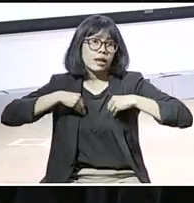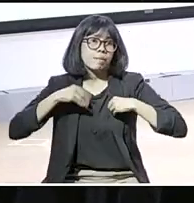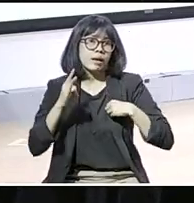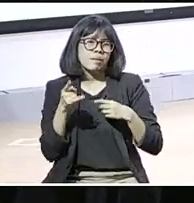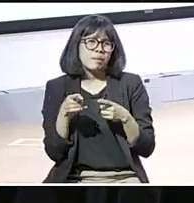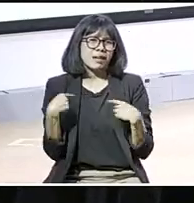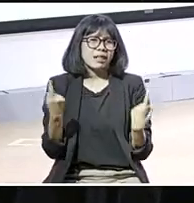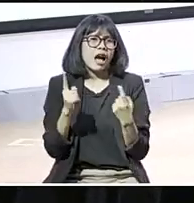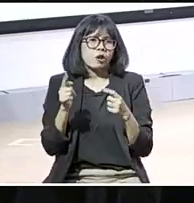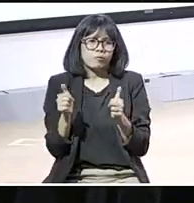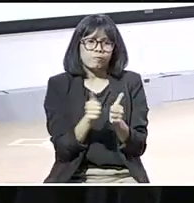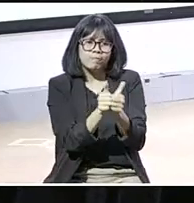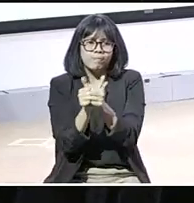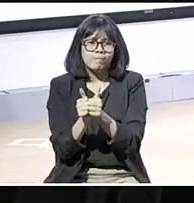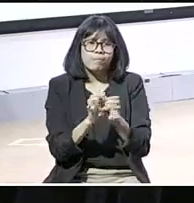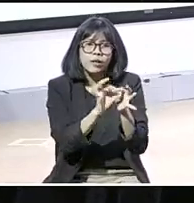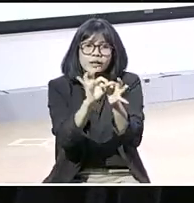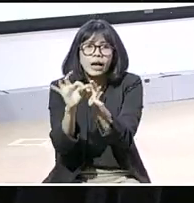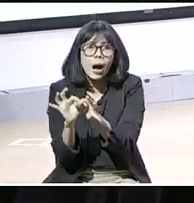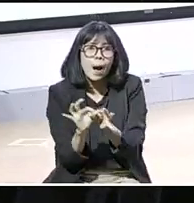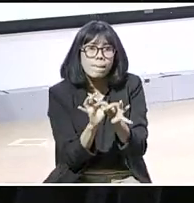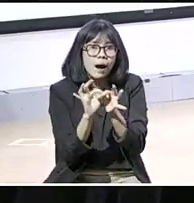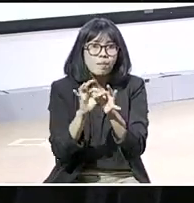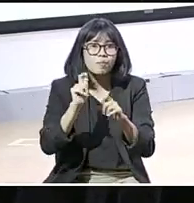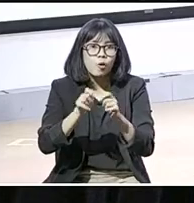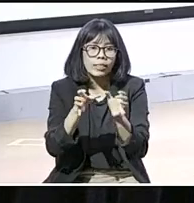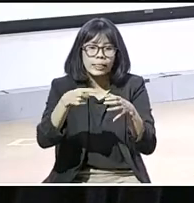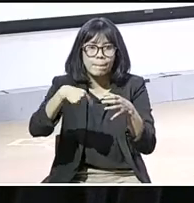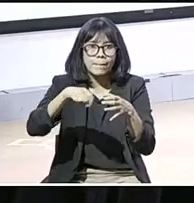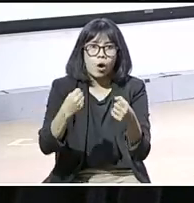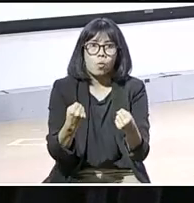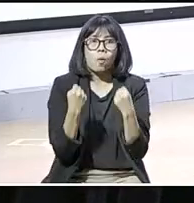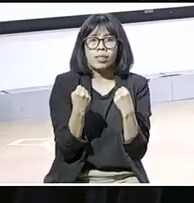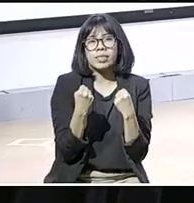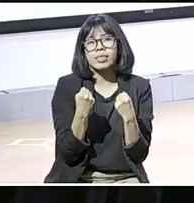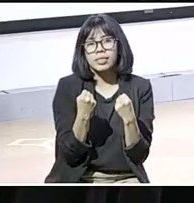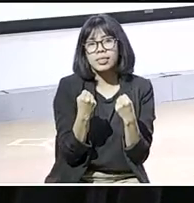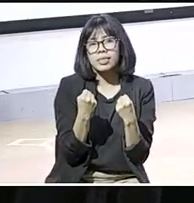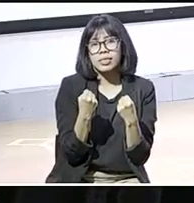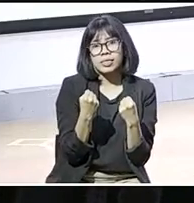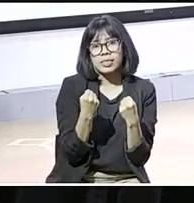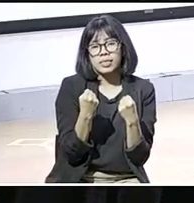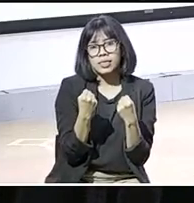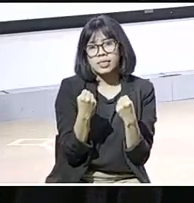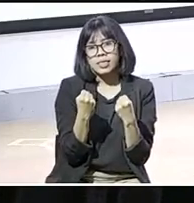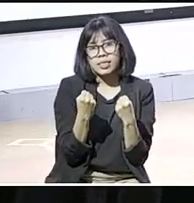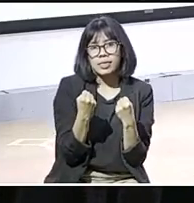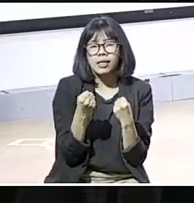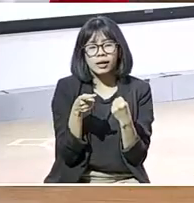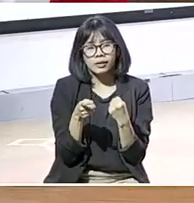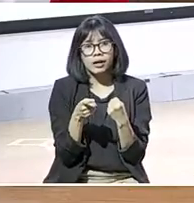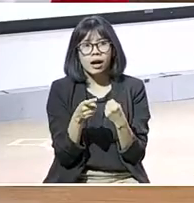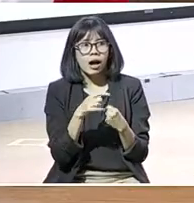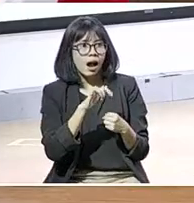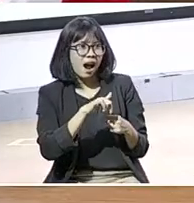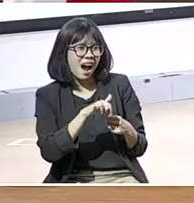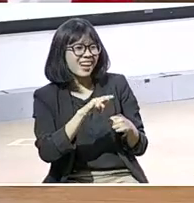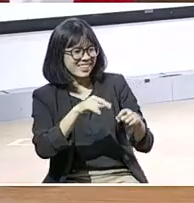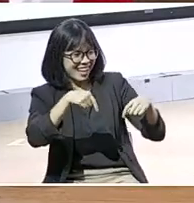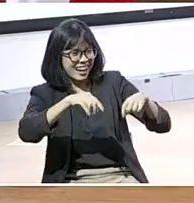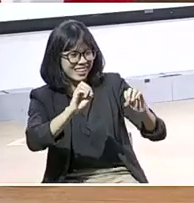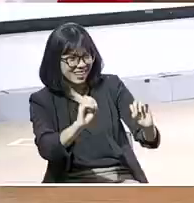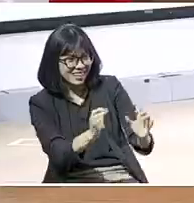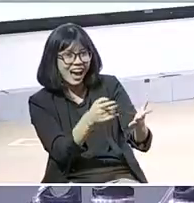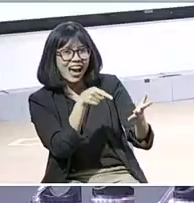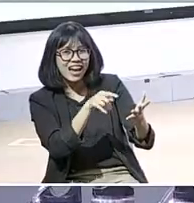in this together. Yeah. You know, we're all just part of humanity, and, you know, Let's make it happen. Yeah, let's make it happen. But now we